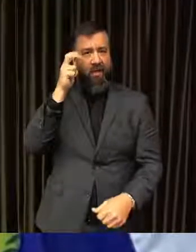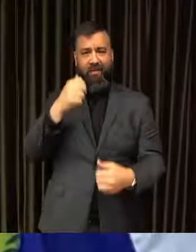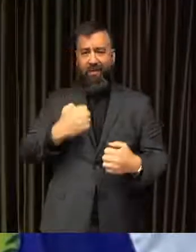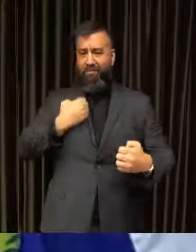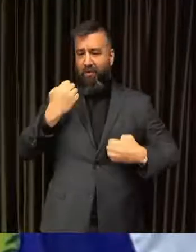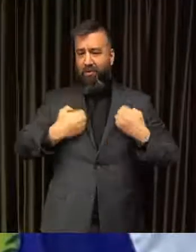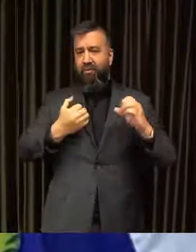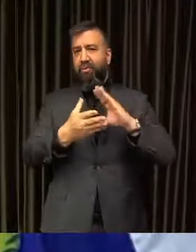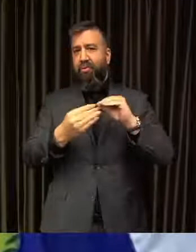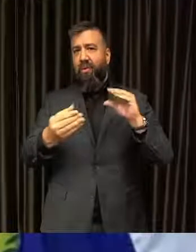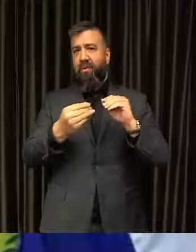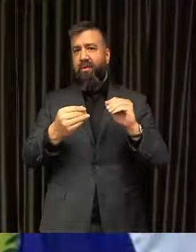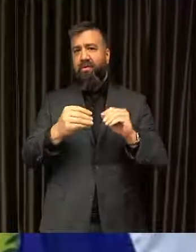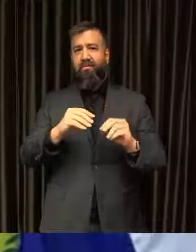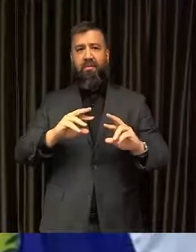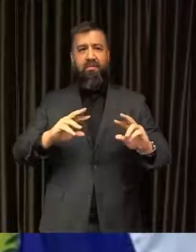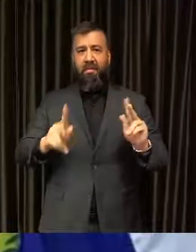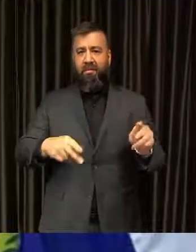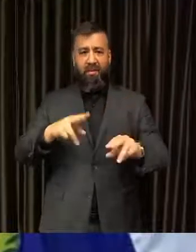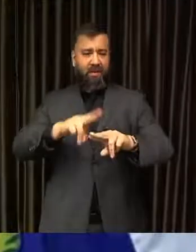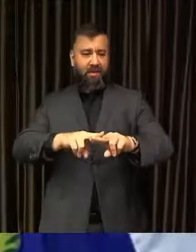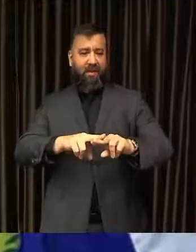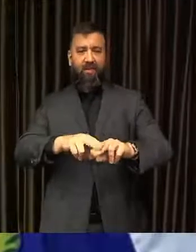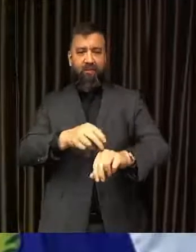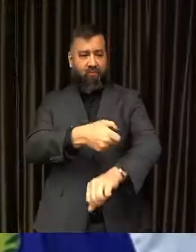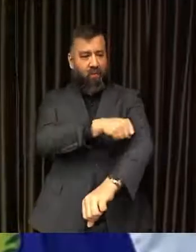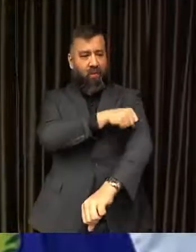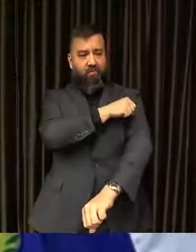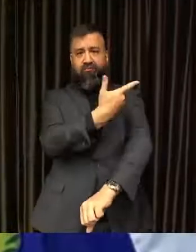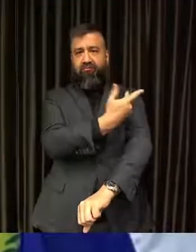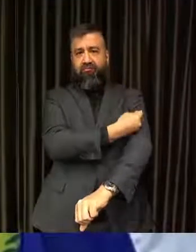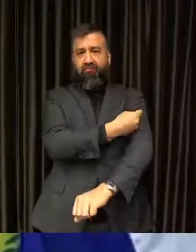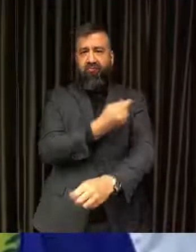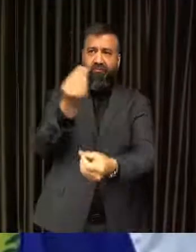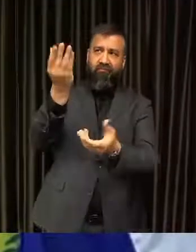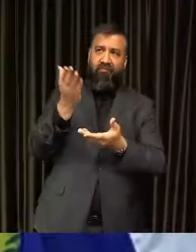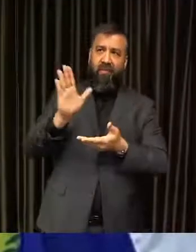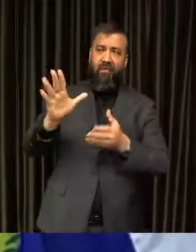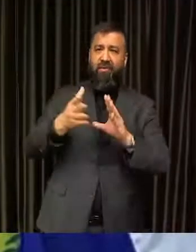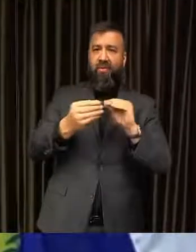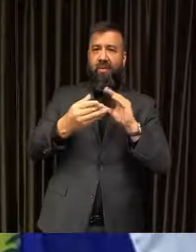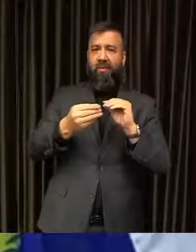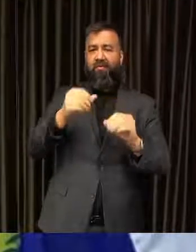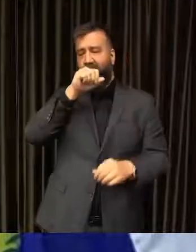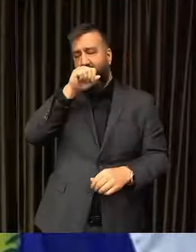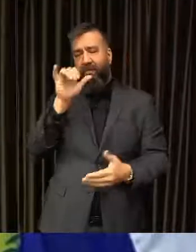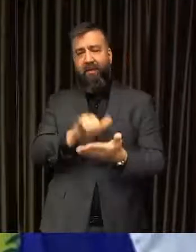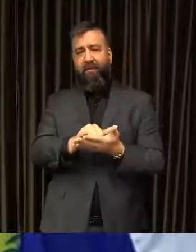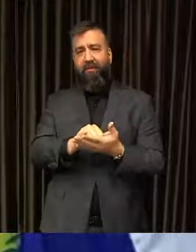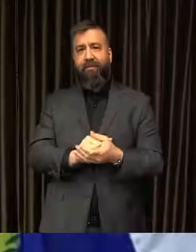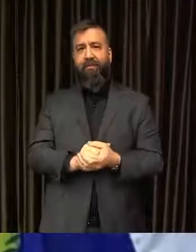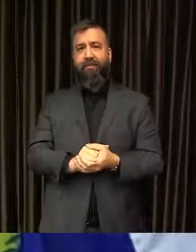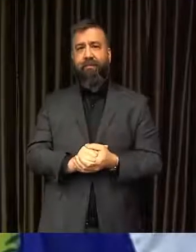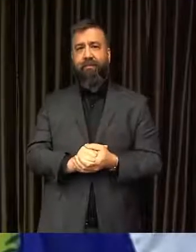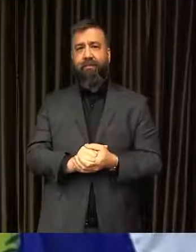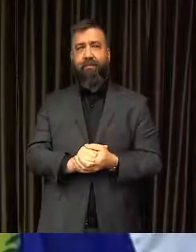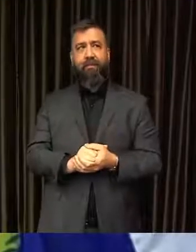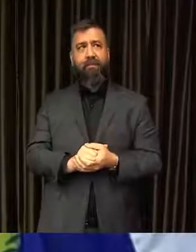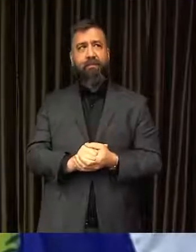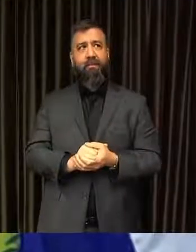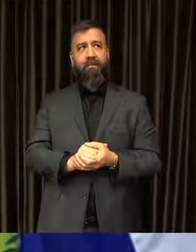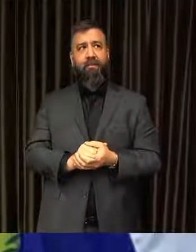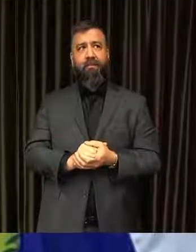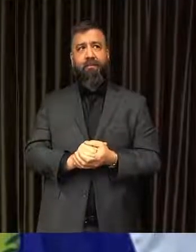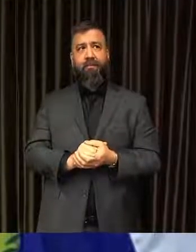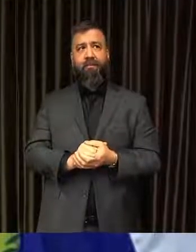rolling up a sleeve. We will soon receive more federal funds to help us continue our response to the pandemic, and these funds will help us complete